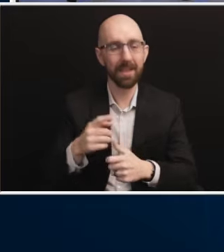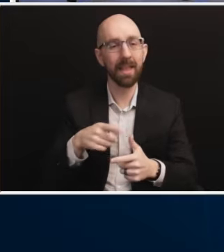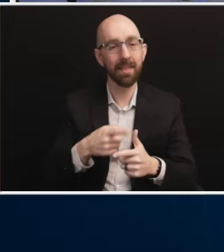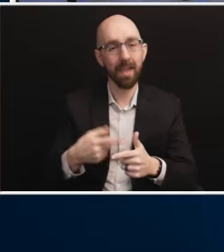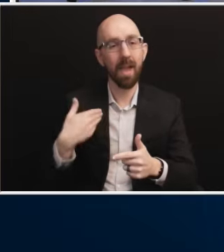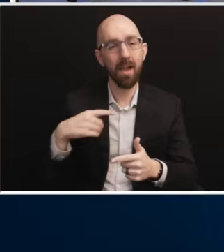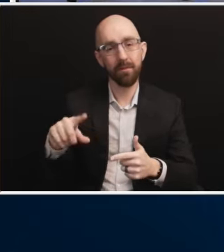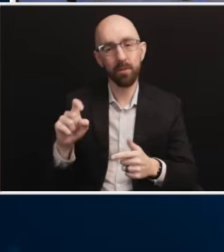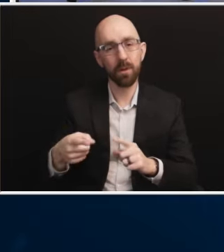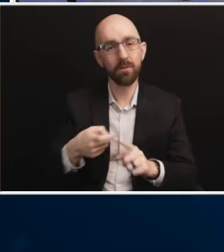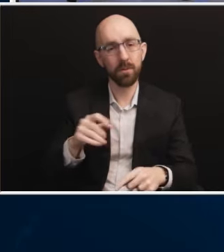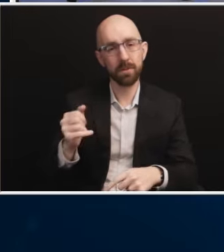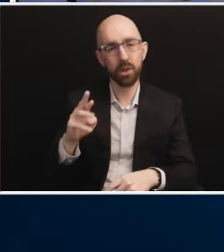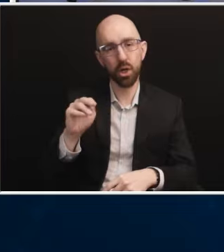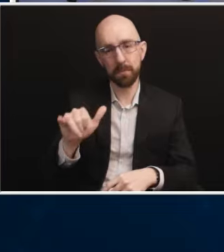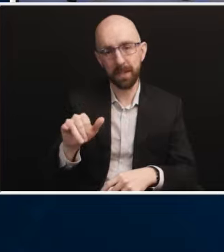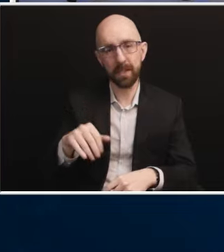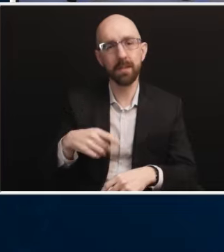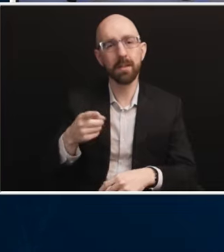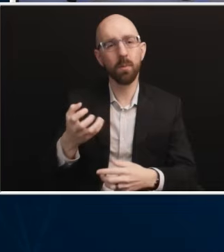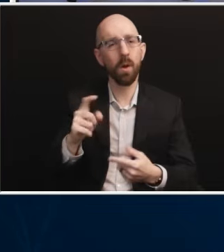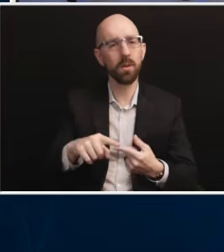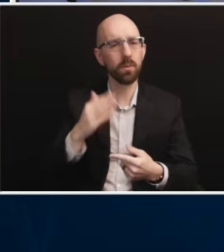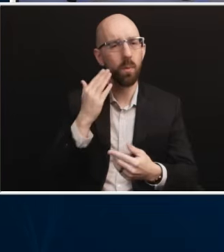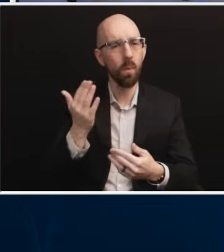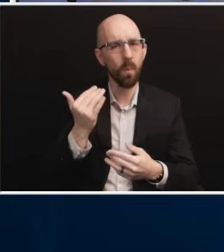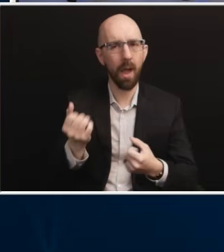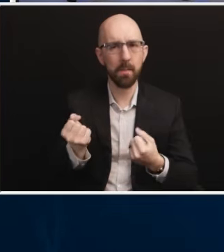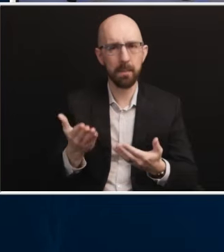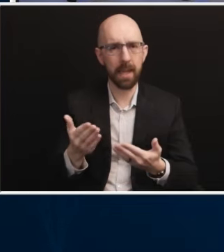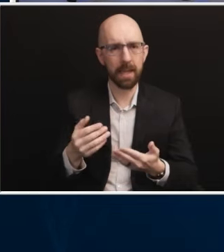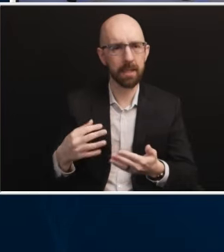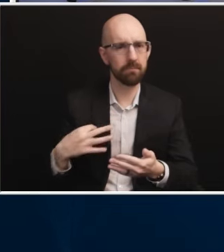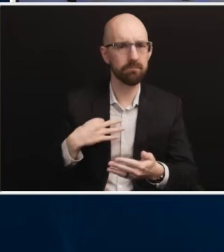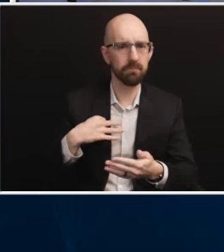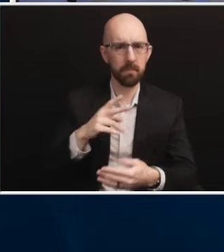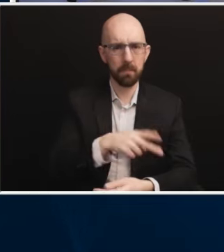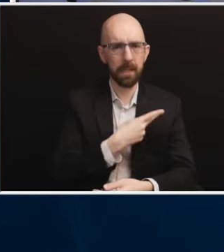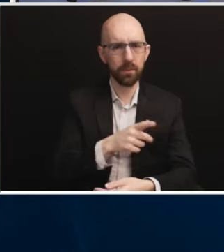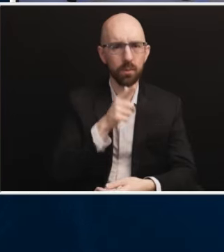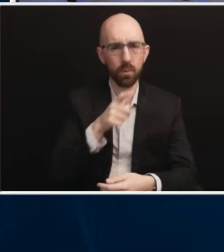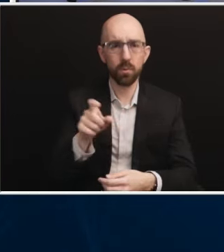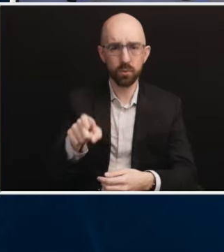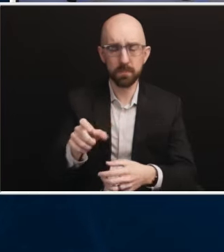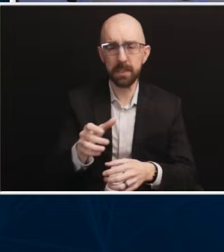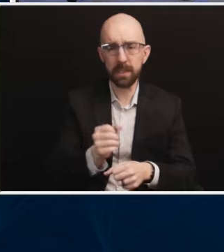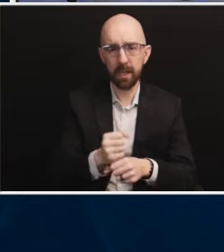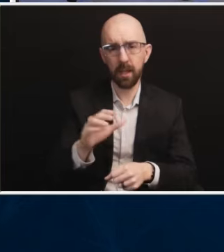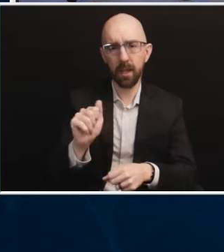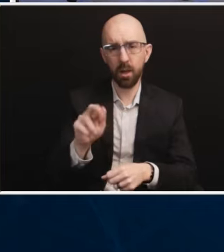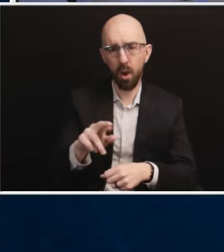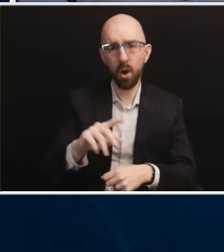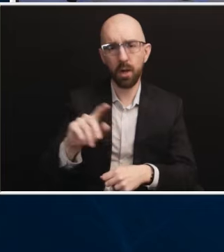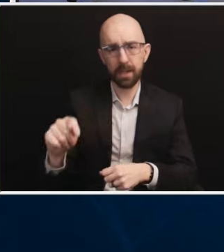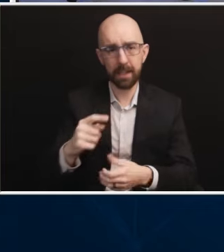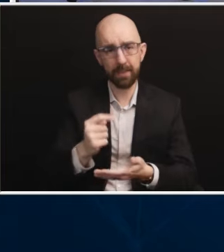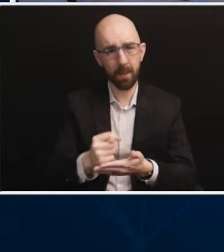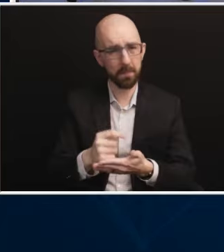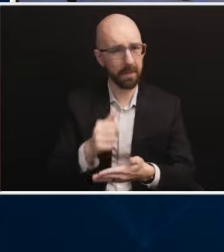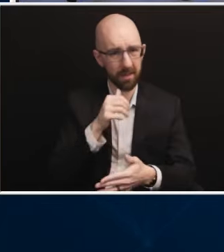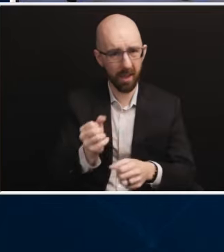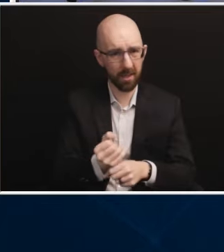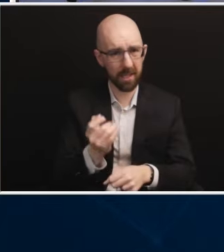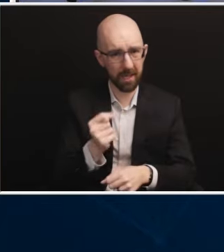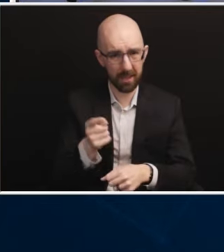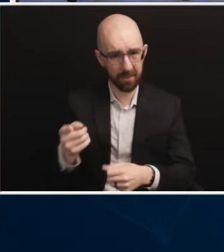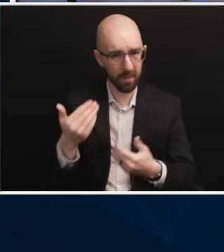from Jeremy Yenser. Jeremy wants to know, why are so many of the eligible patients who should be getting CAR T therapy not getting it? Do they not know